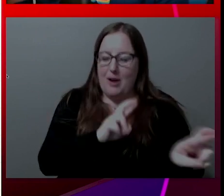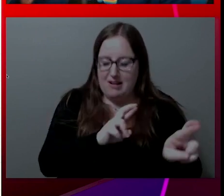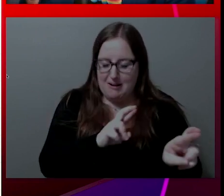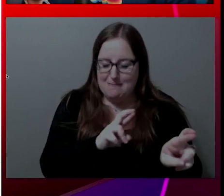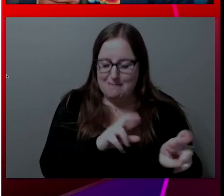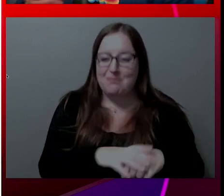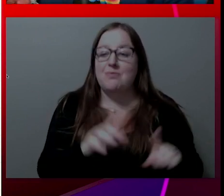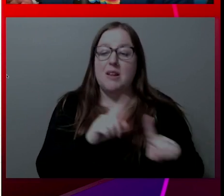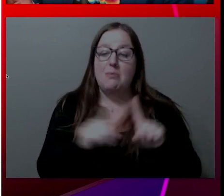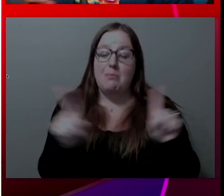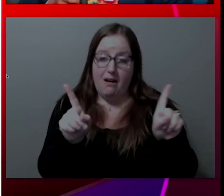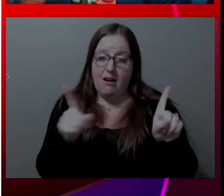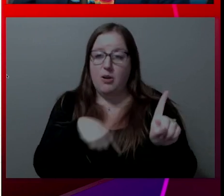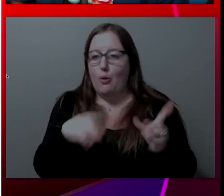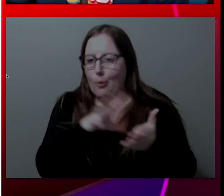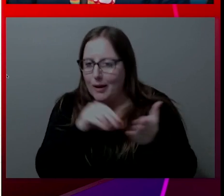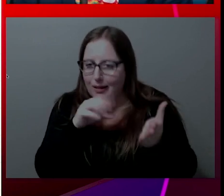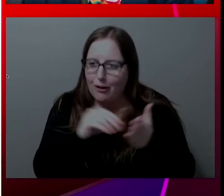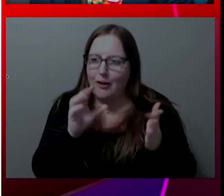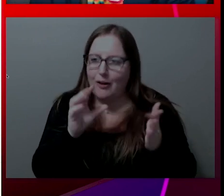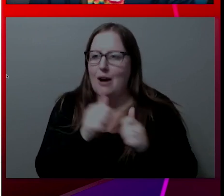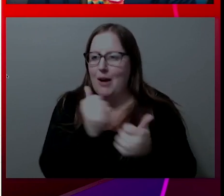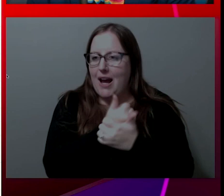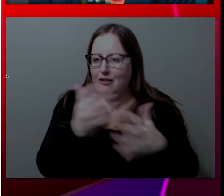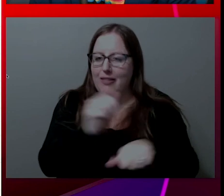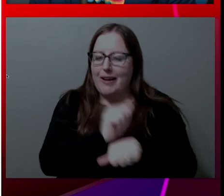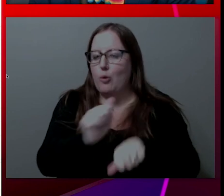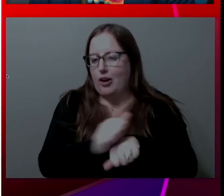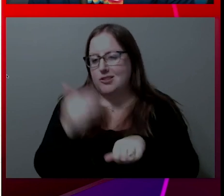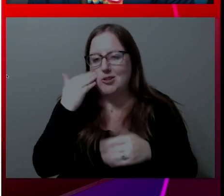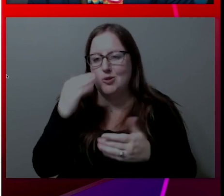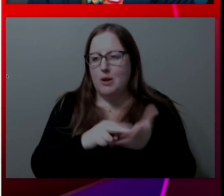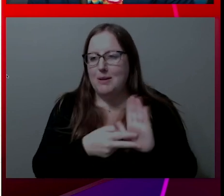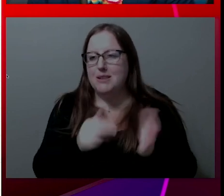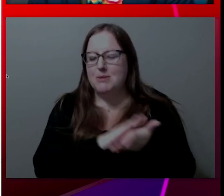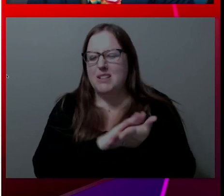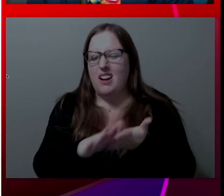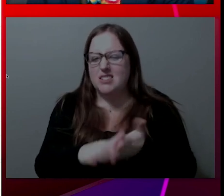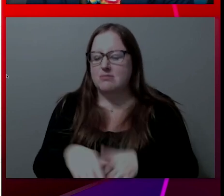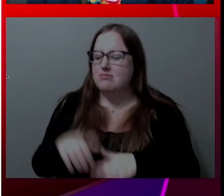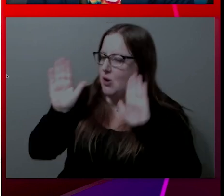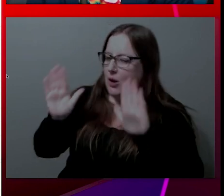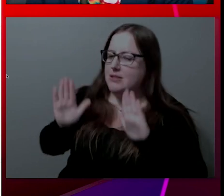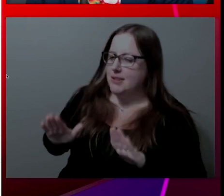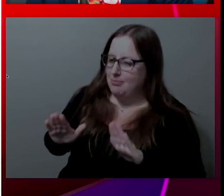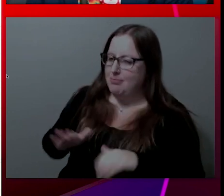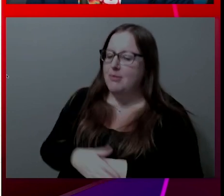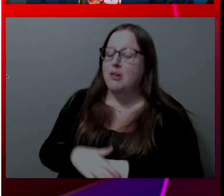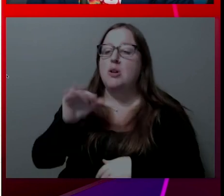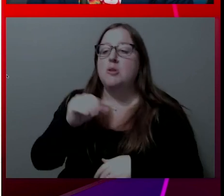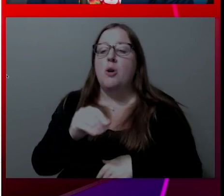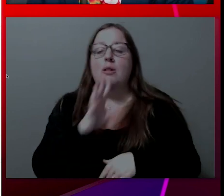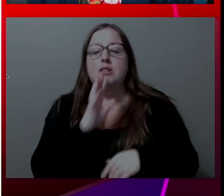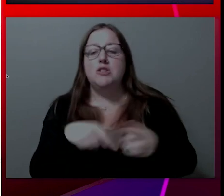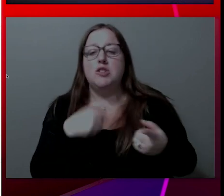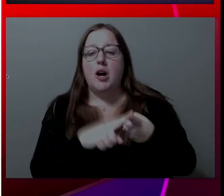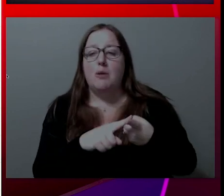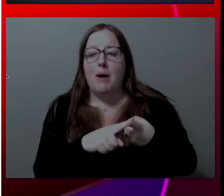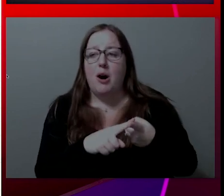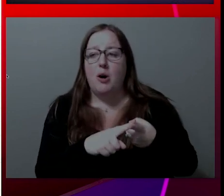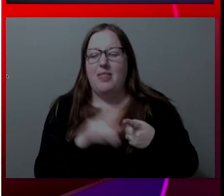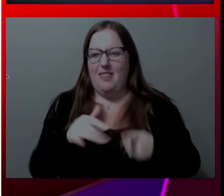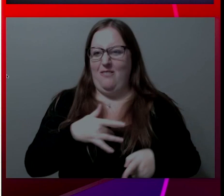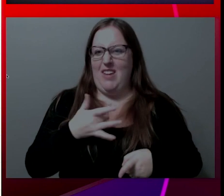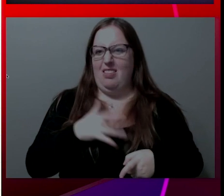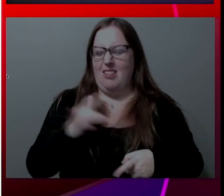But we learned how things work under the hood a little bit, which has been nice. That's awesome. And so let's talk about scaling as well. Like